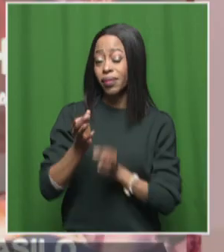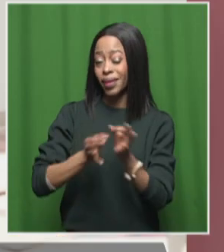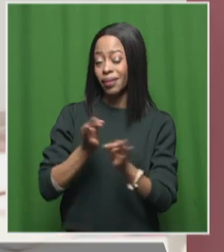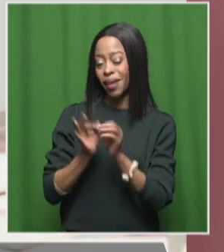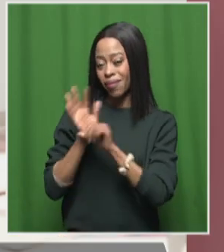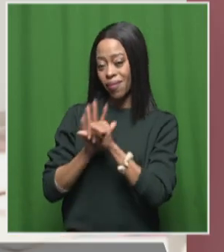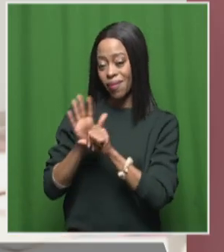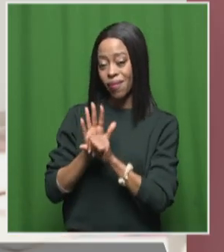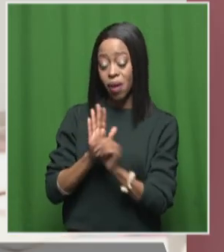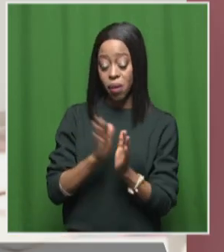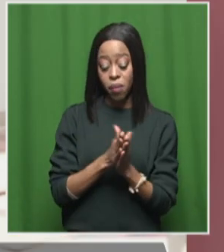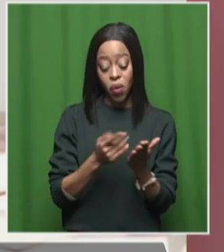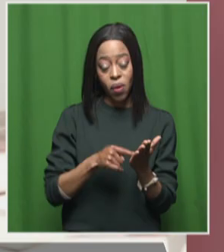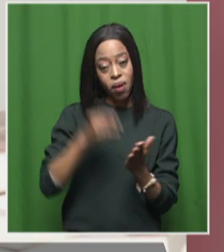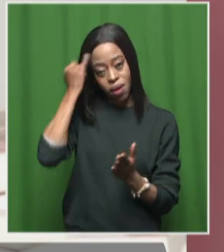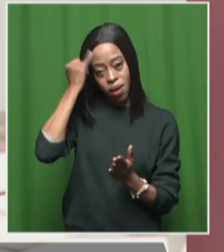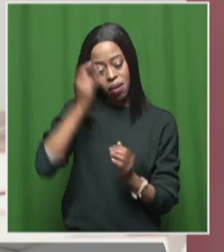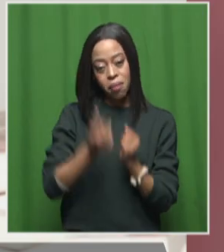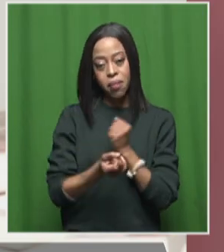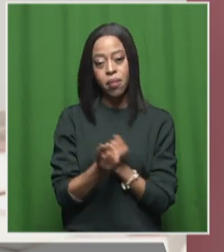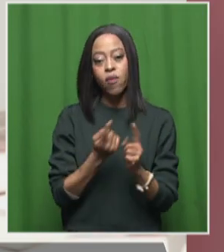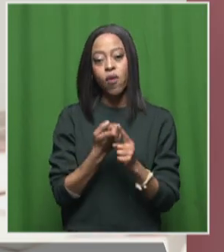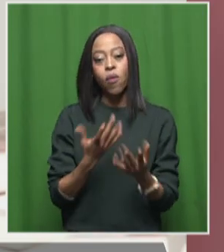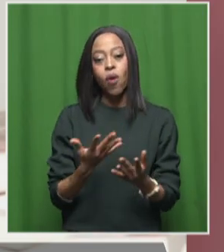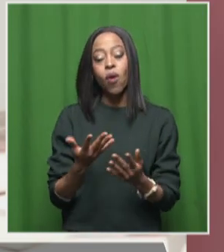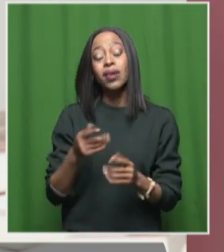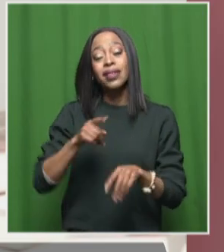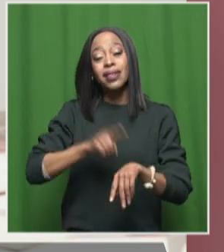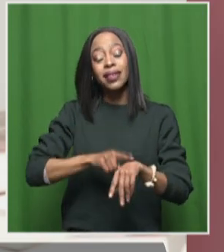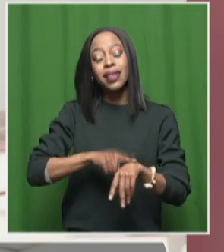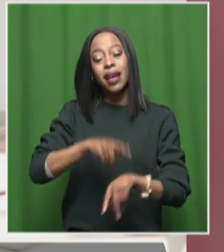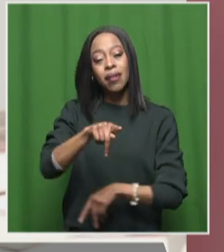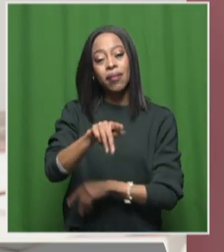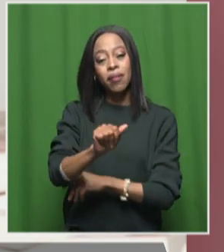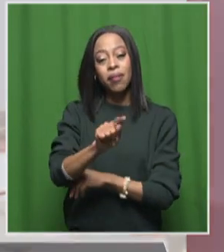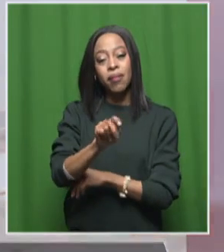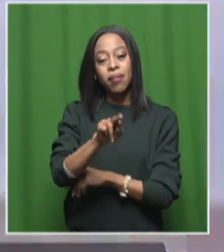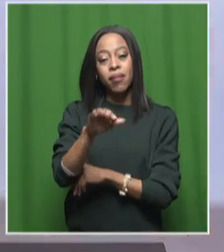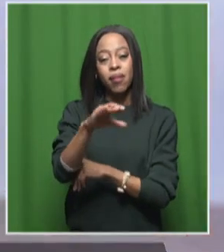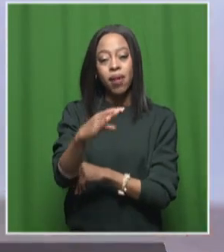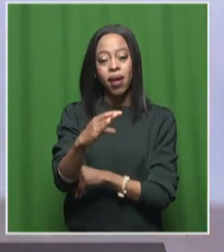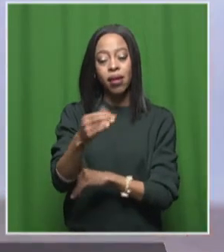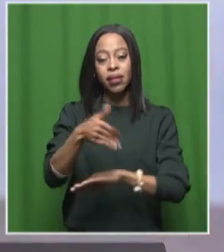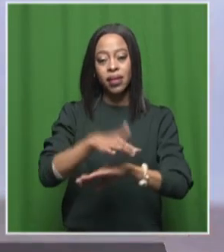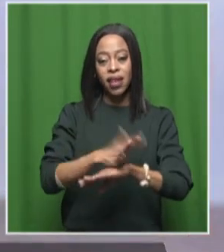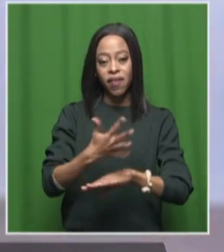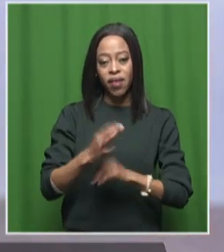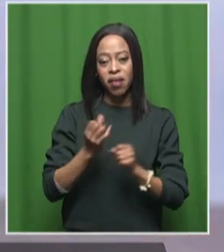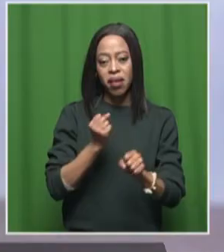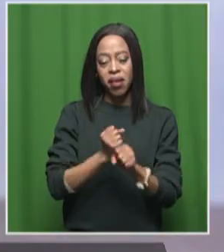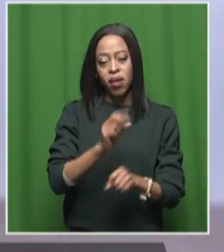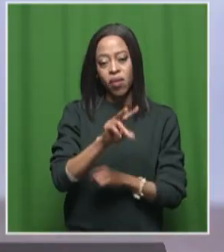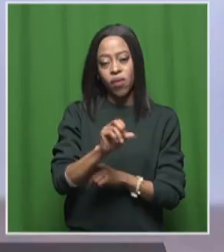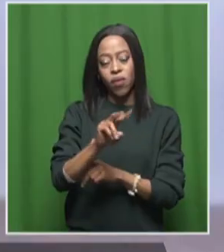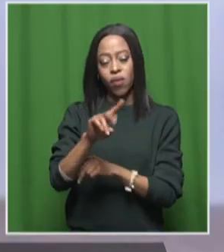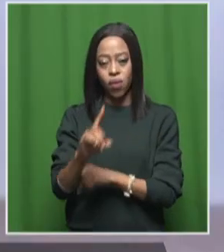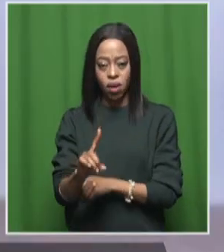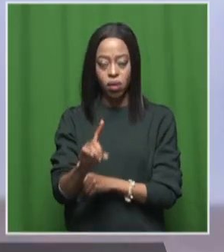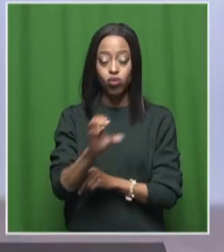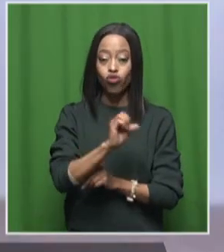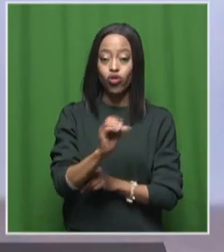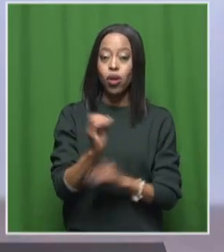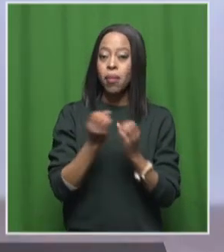book was conceptualized from the sudden passing of the late Patrick Shai. It was in 2021. Okay. And so there was a